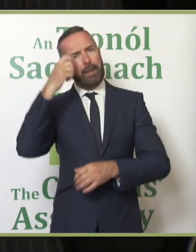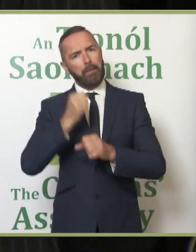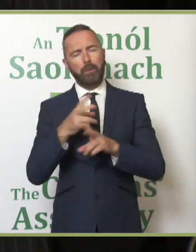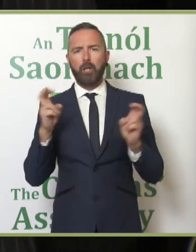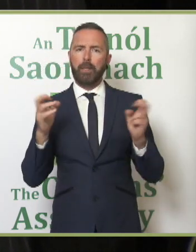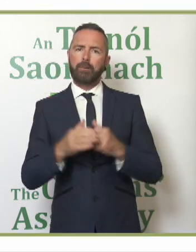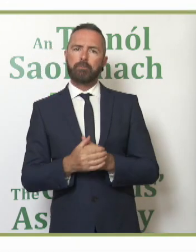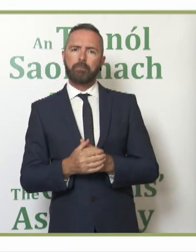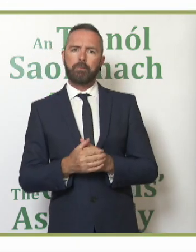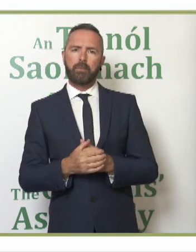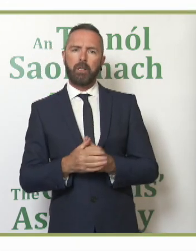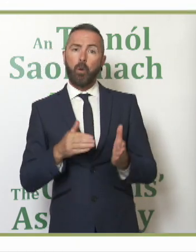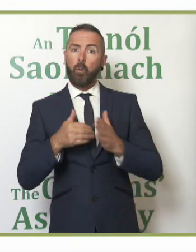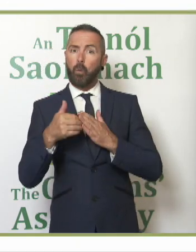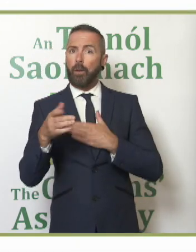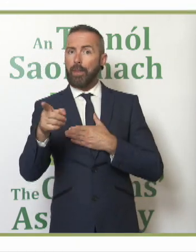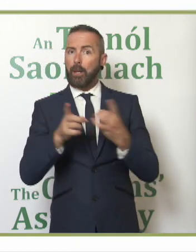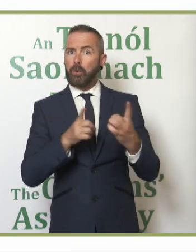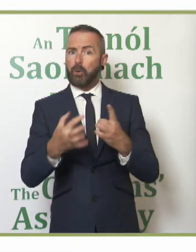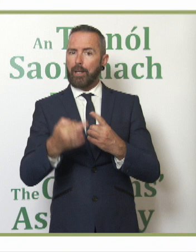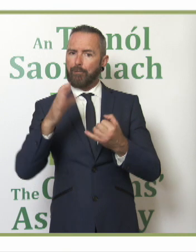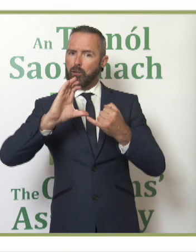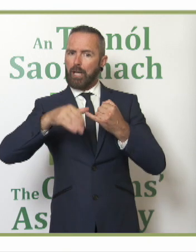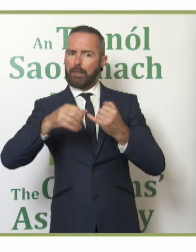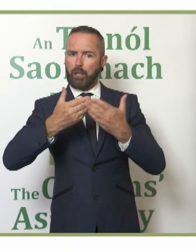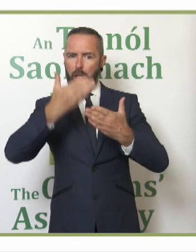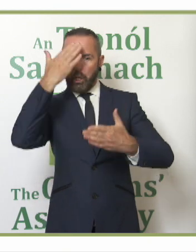if they had the chance to really